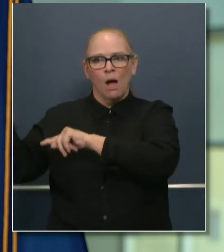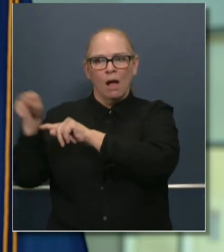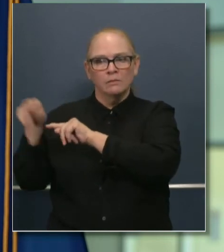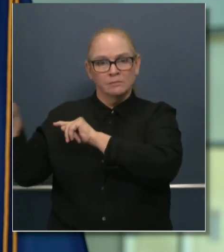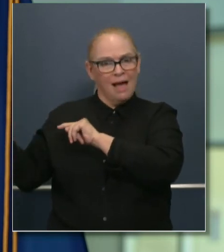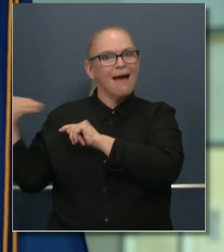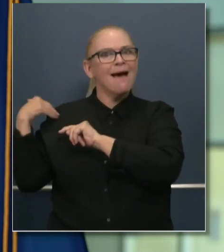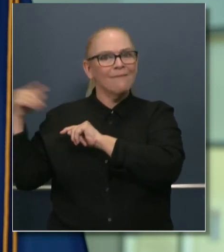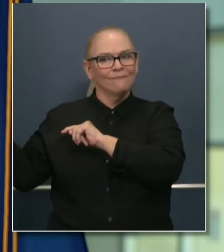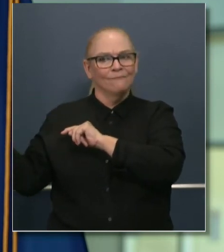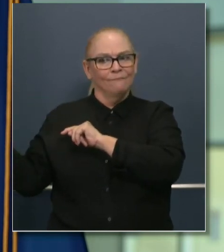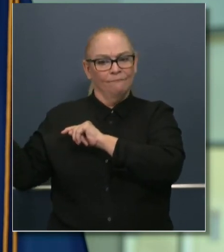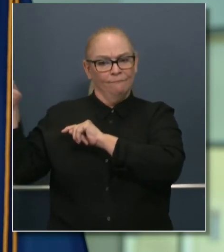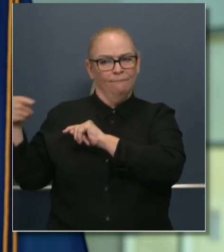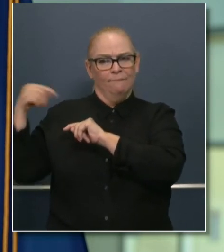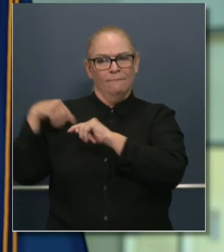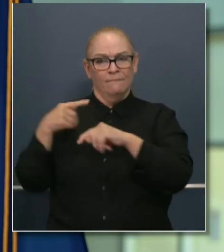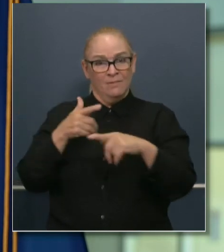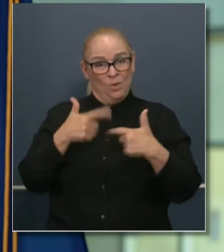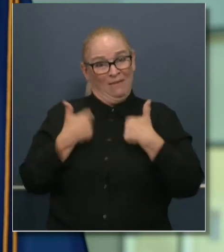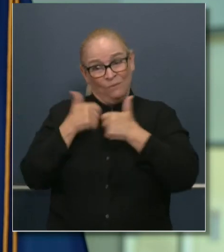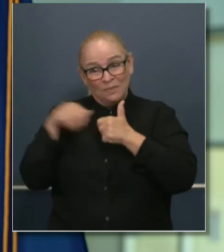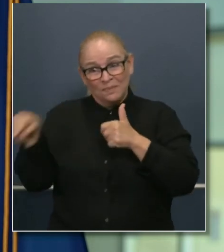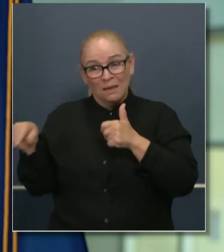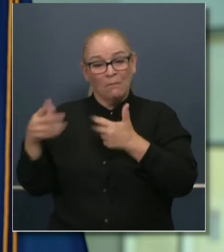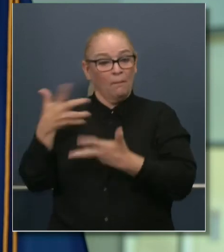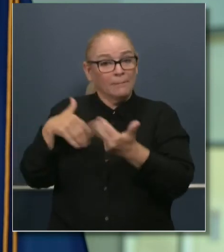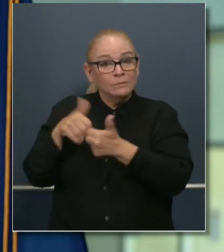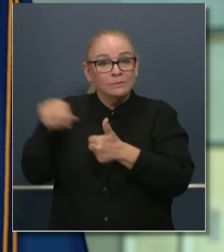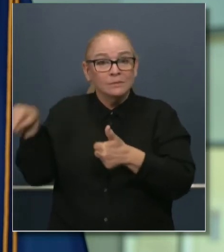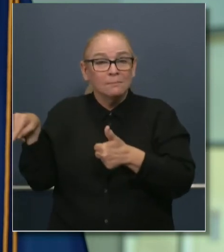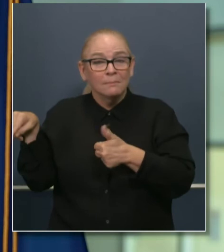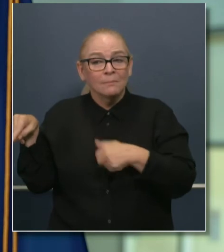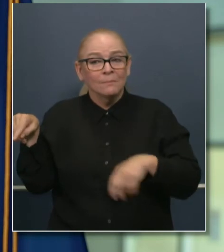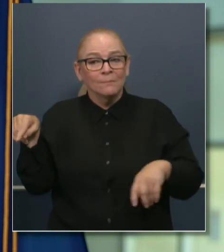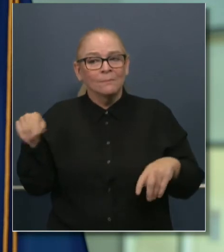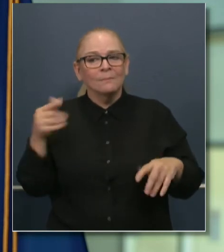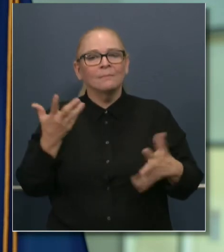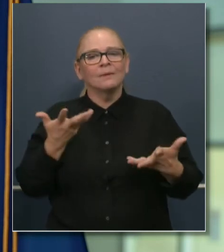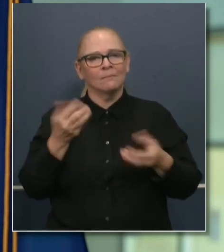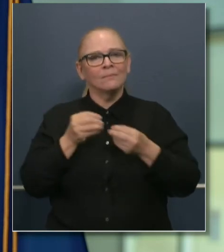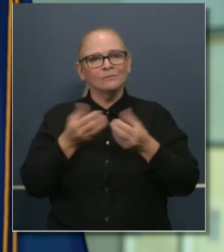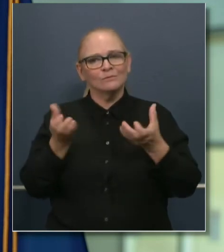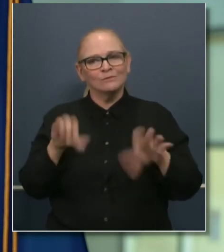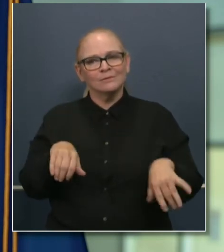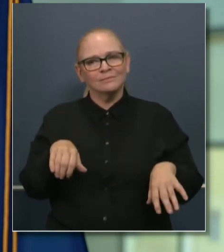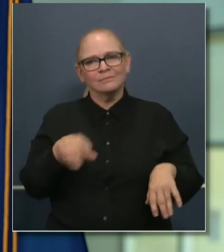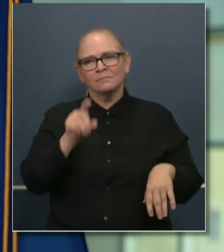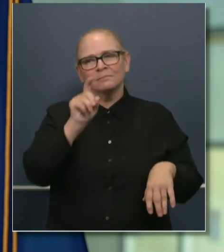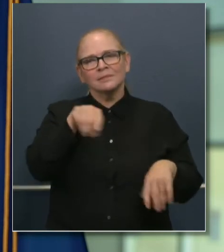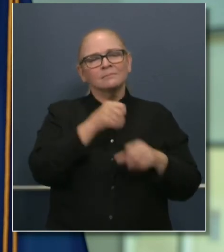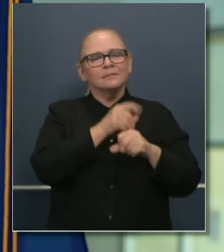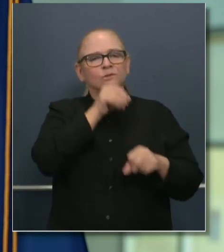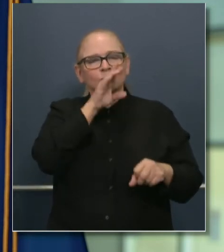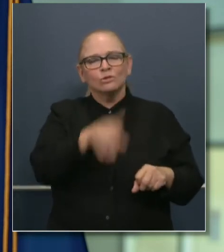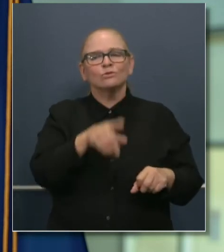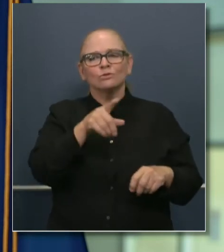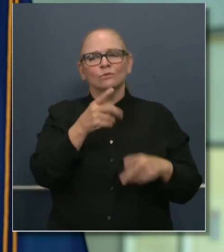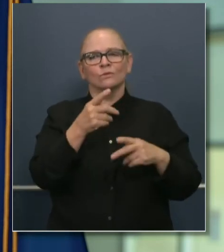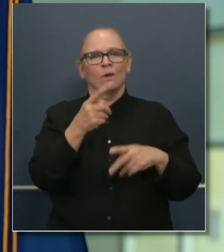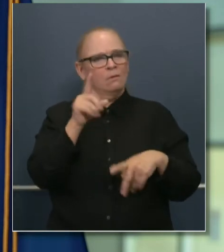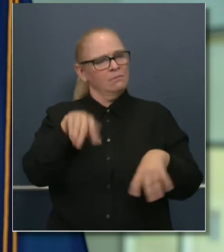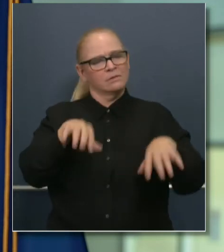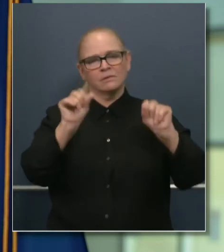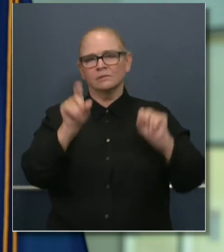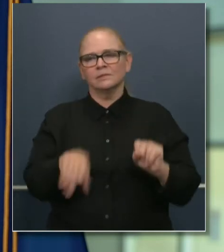somebody who's known COVID positive, let's say in an indoor gathering where you're not, unfortunately, using a mask. We know that the masks protect quite a